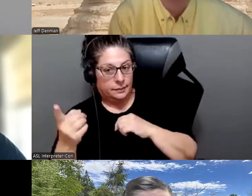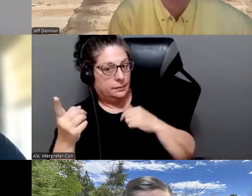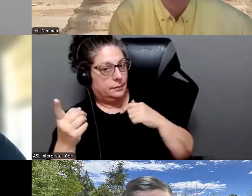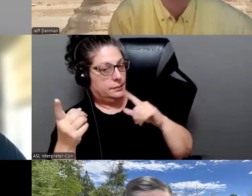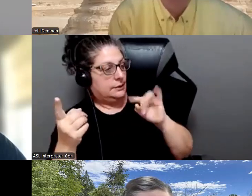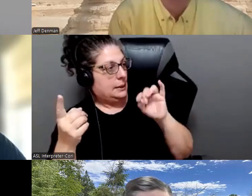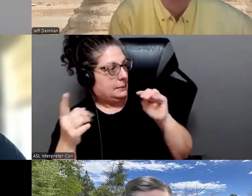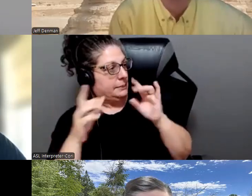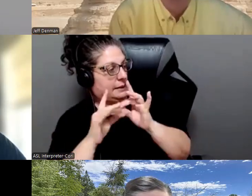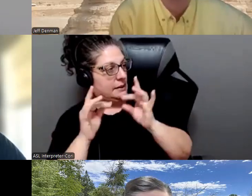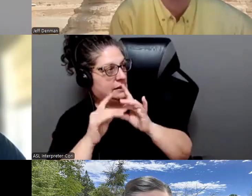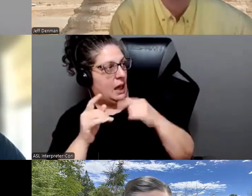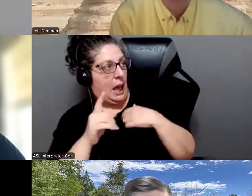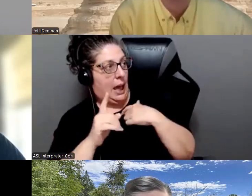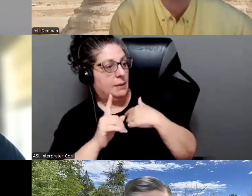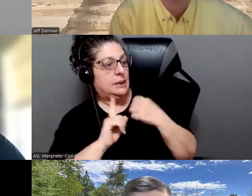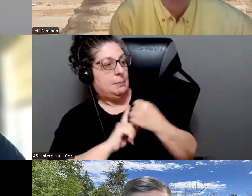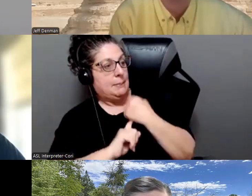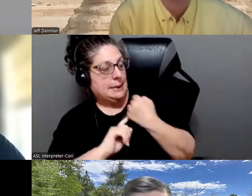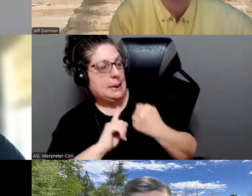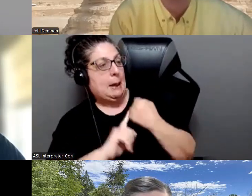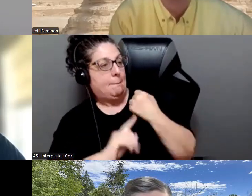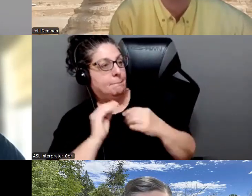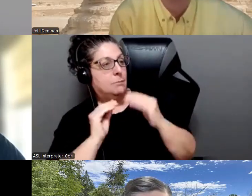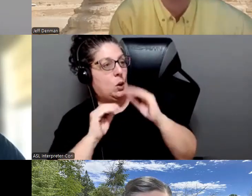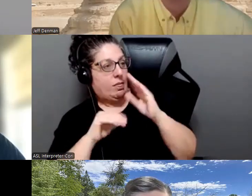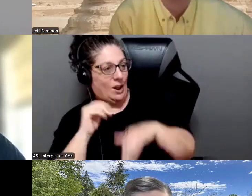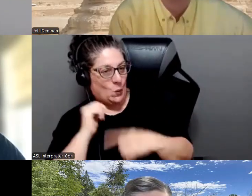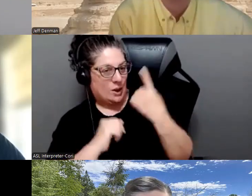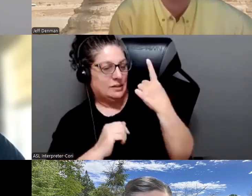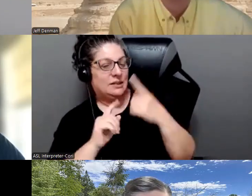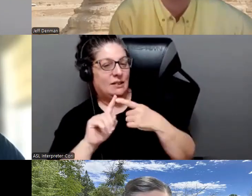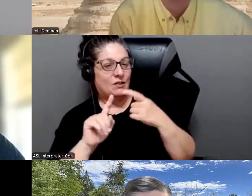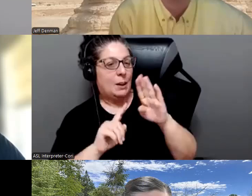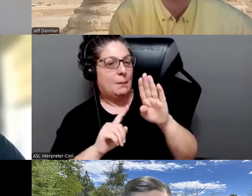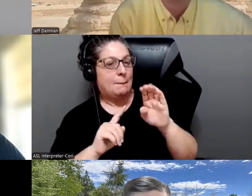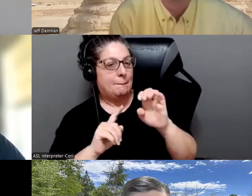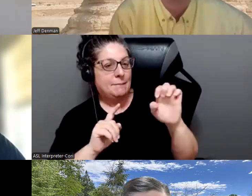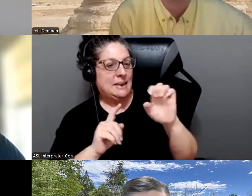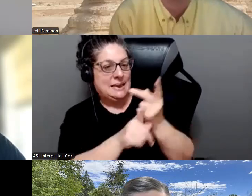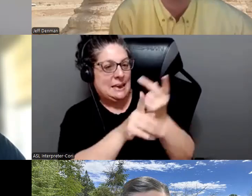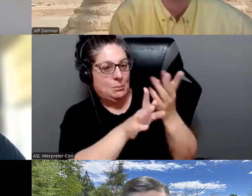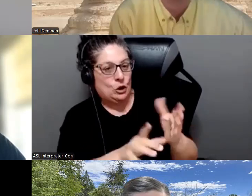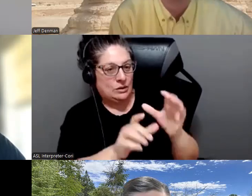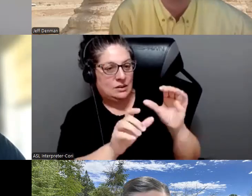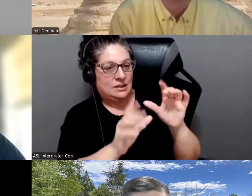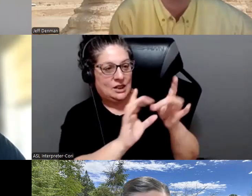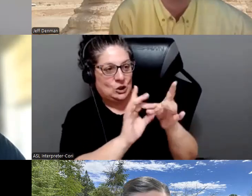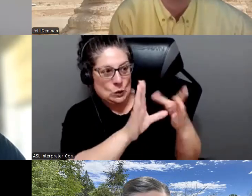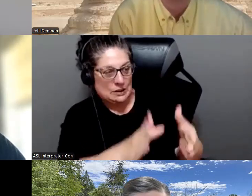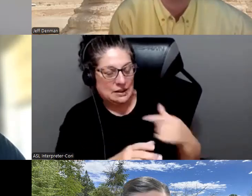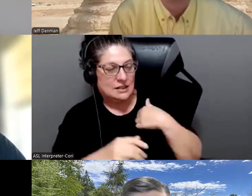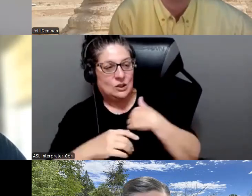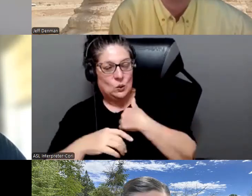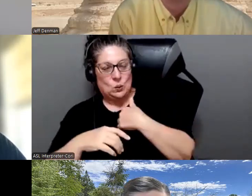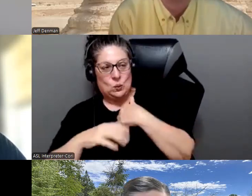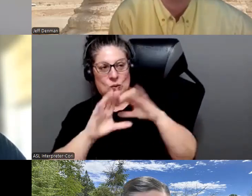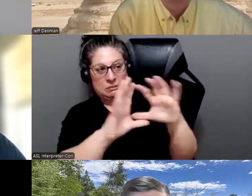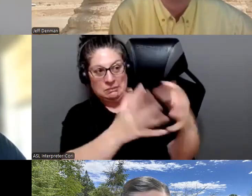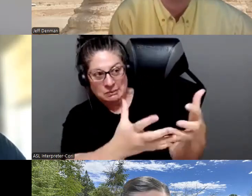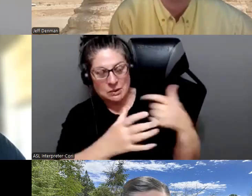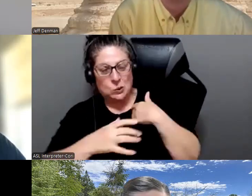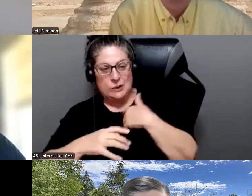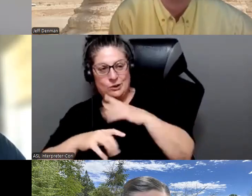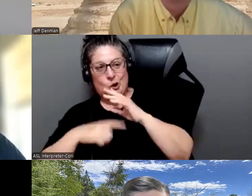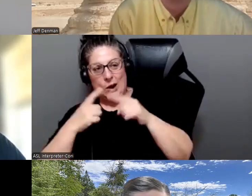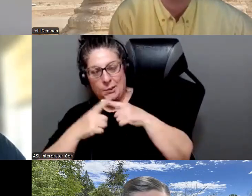I've gotten beaten up more than once by beekeepers associations when I talk about